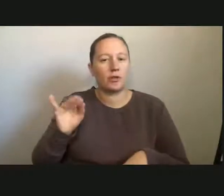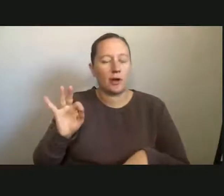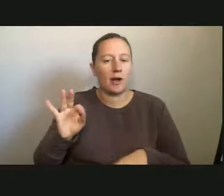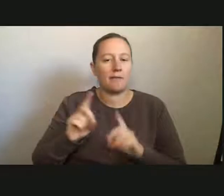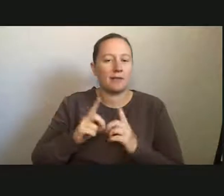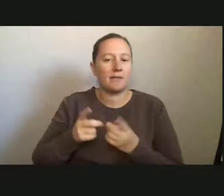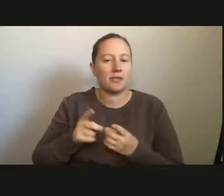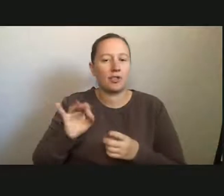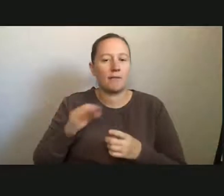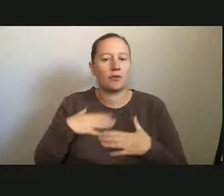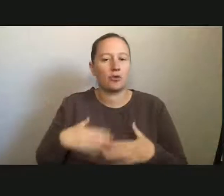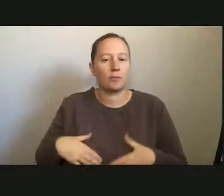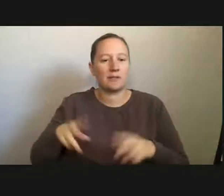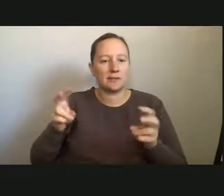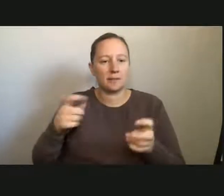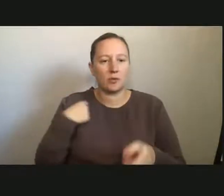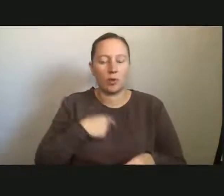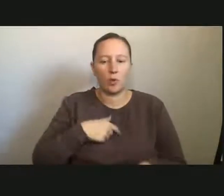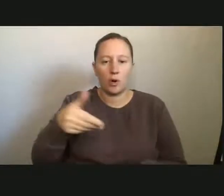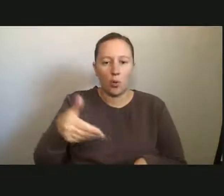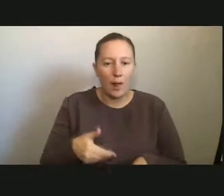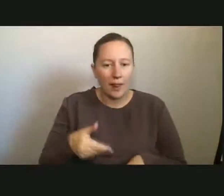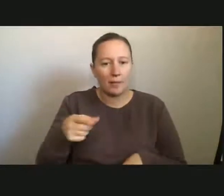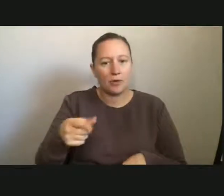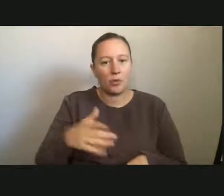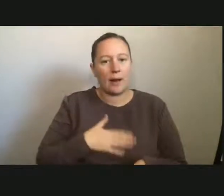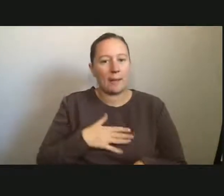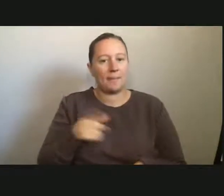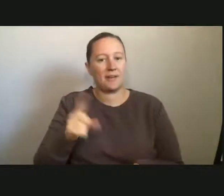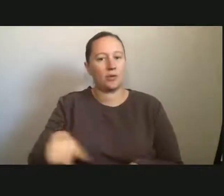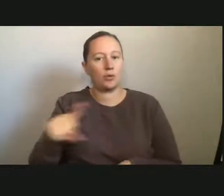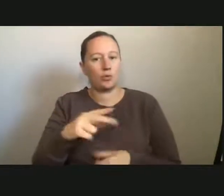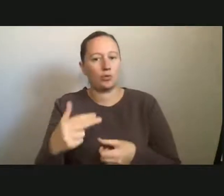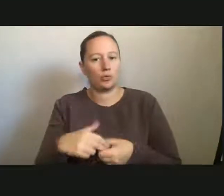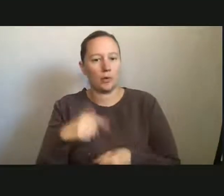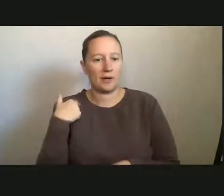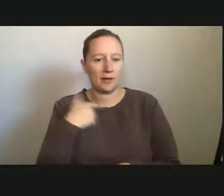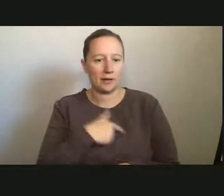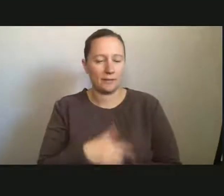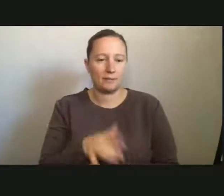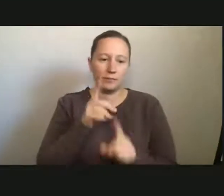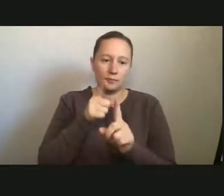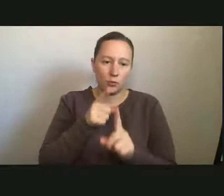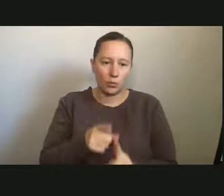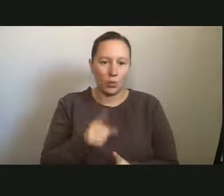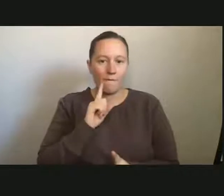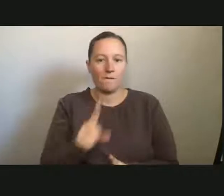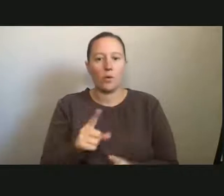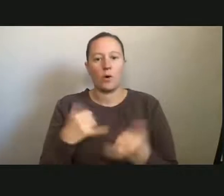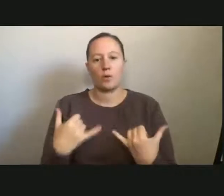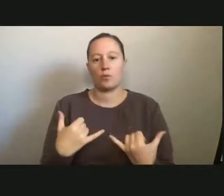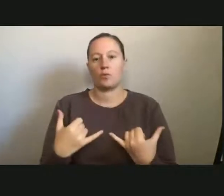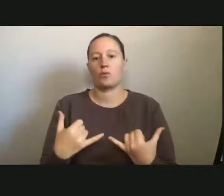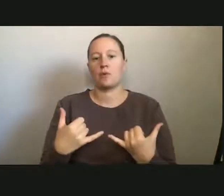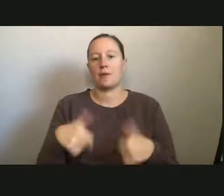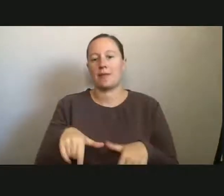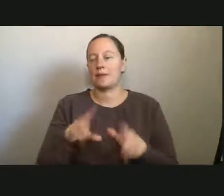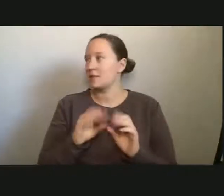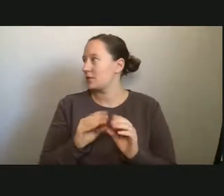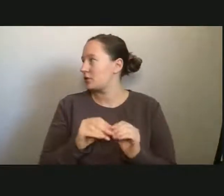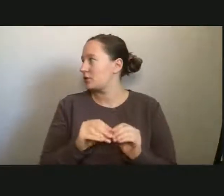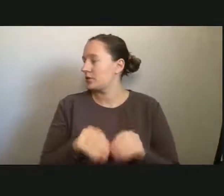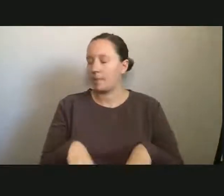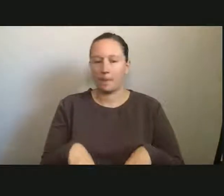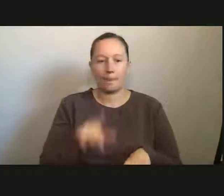we welcome you and are glad that you're able to join us. So the objectives that we're going to cover in this session